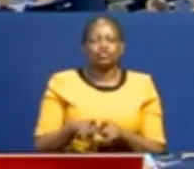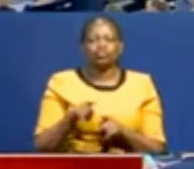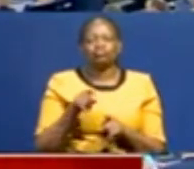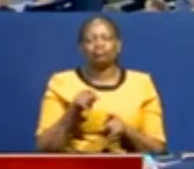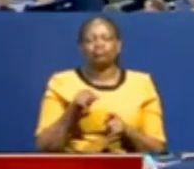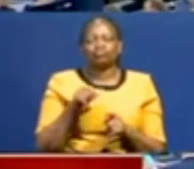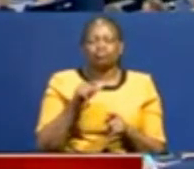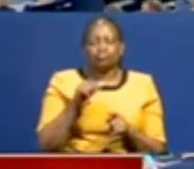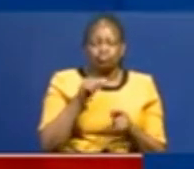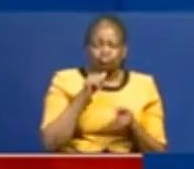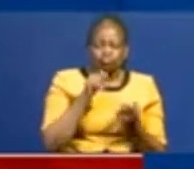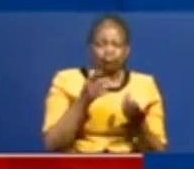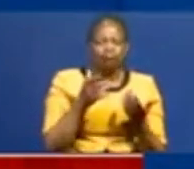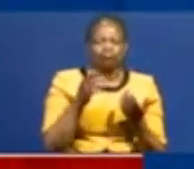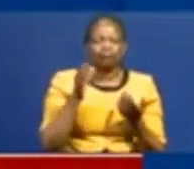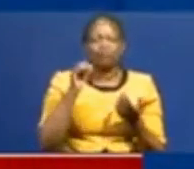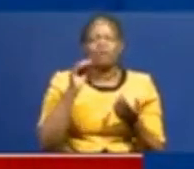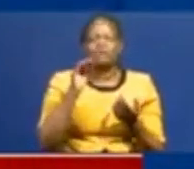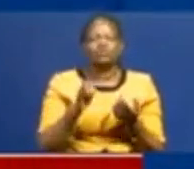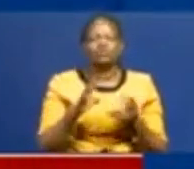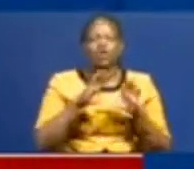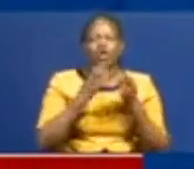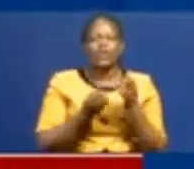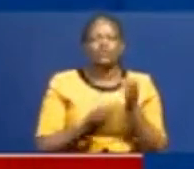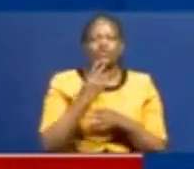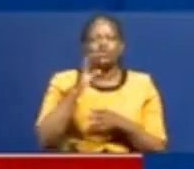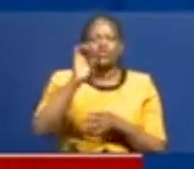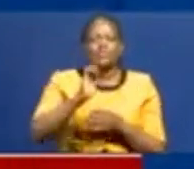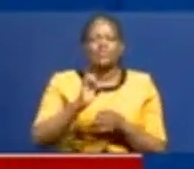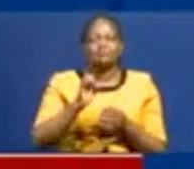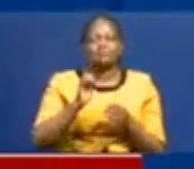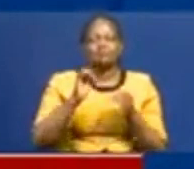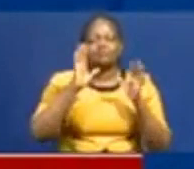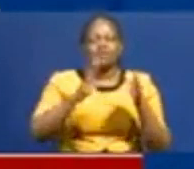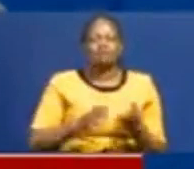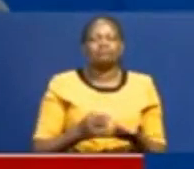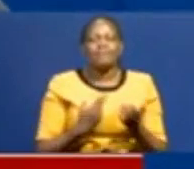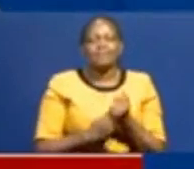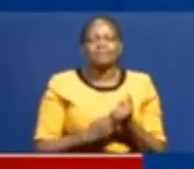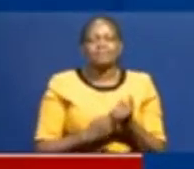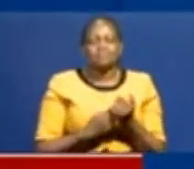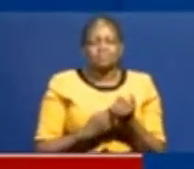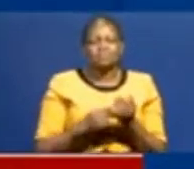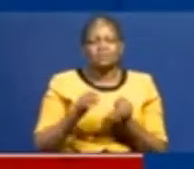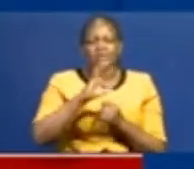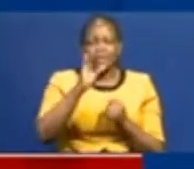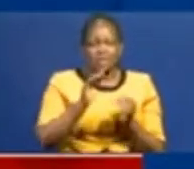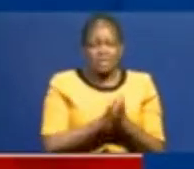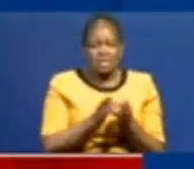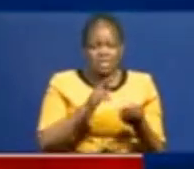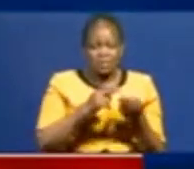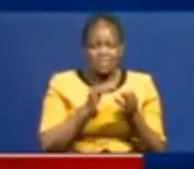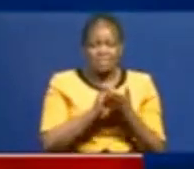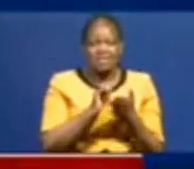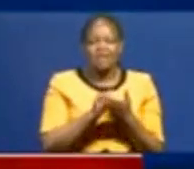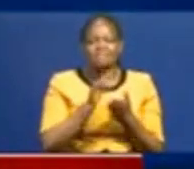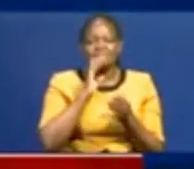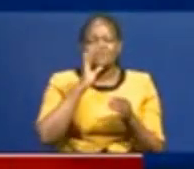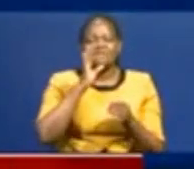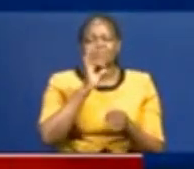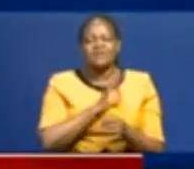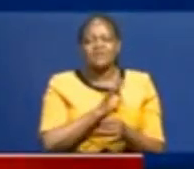decarbonize global growth. Europe is a significant investor and trade partner in Africa, a relationship that has been